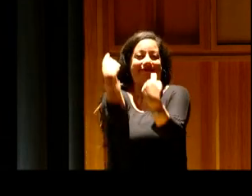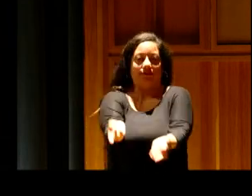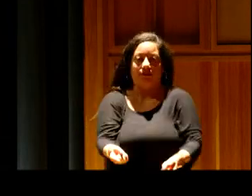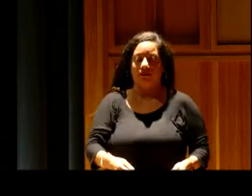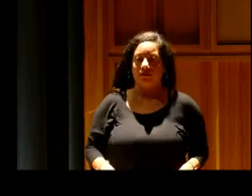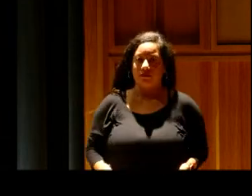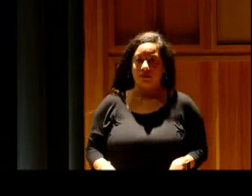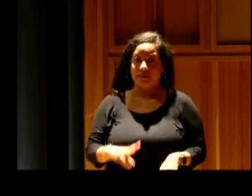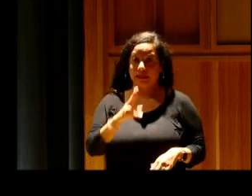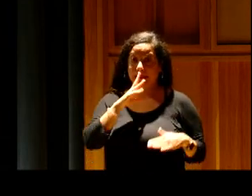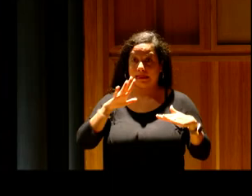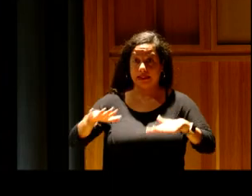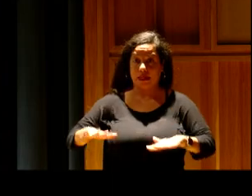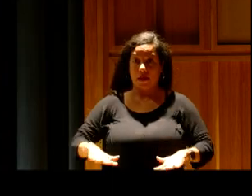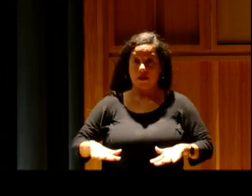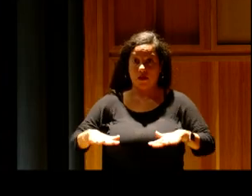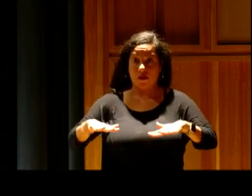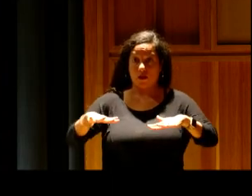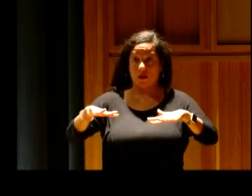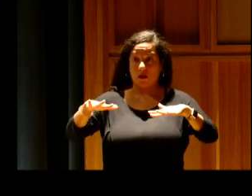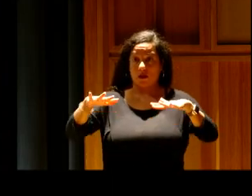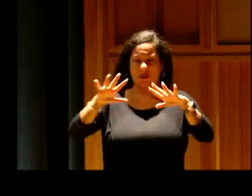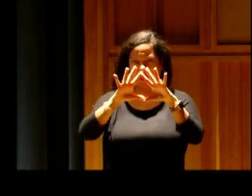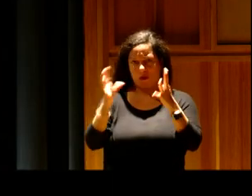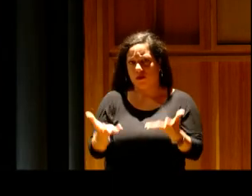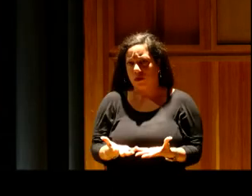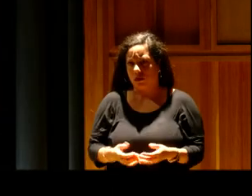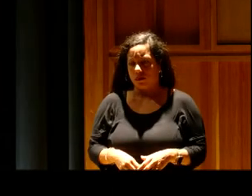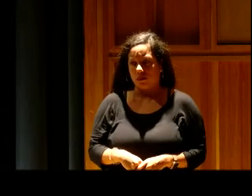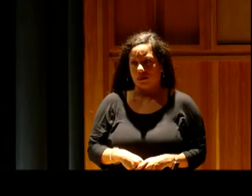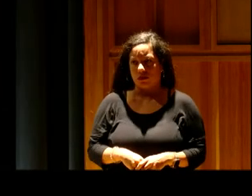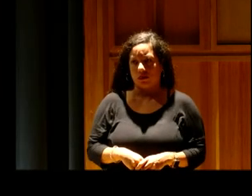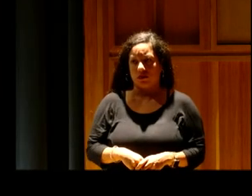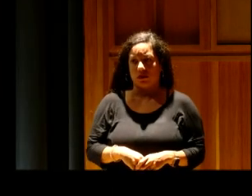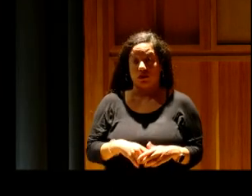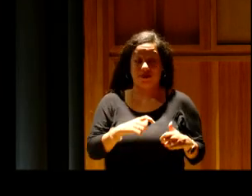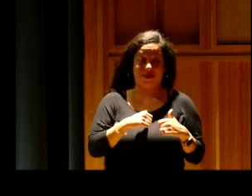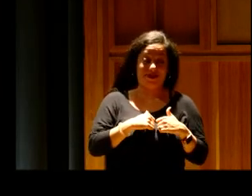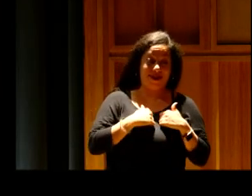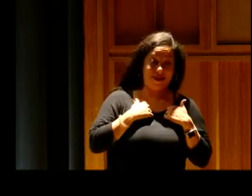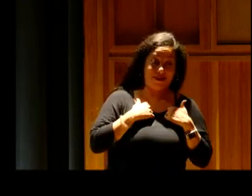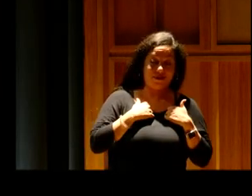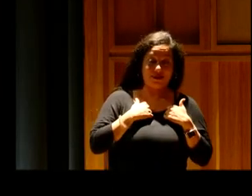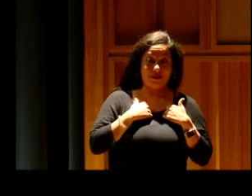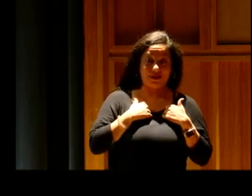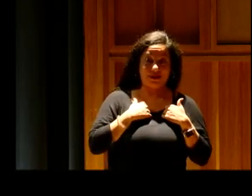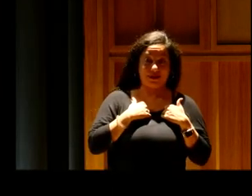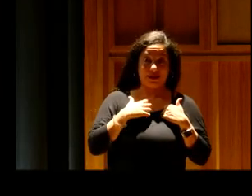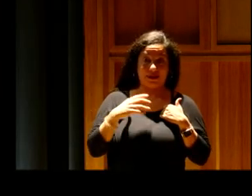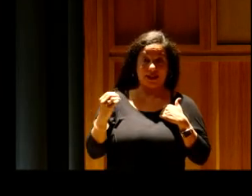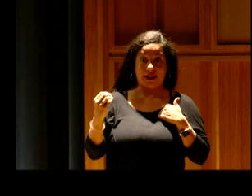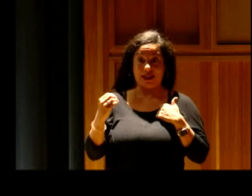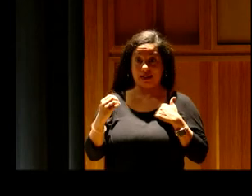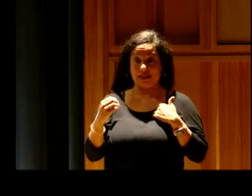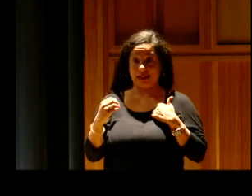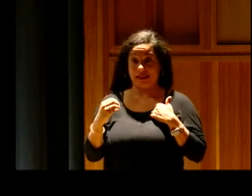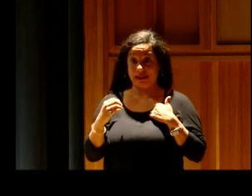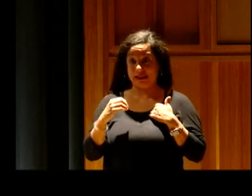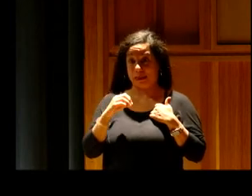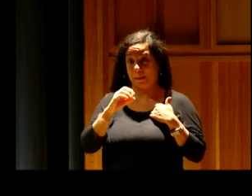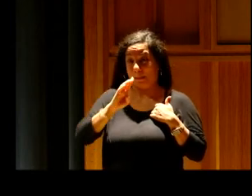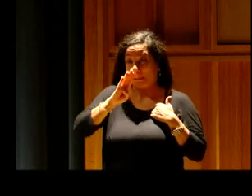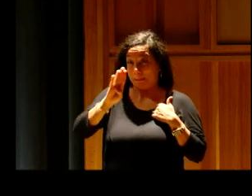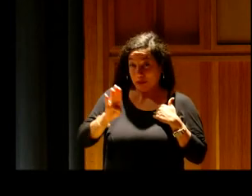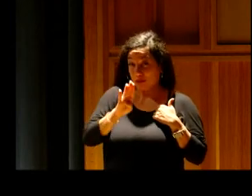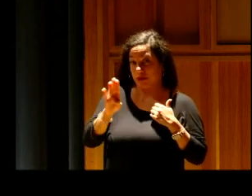Sea levels are rising all around the world, putting lives and billions of dollars of coastal property